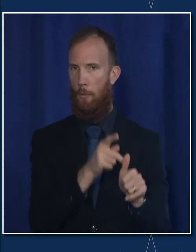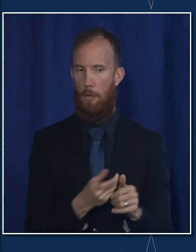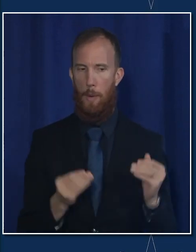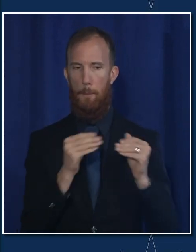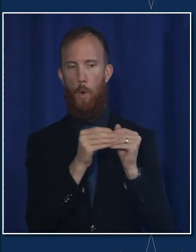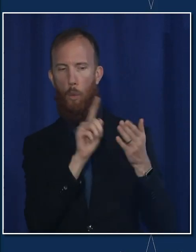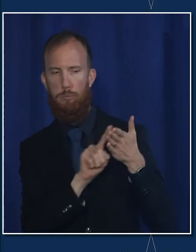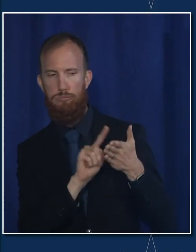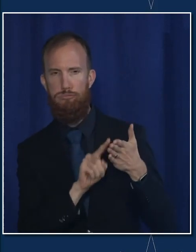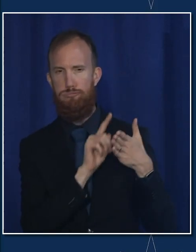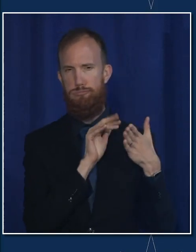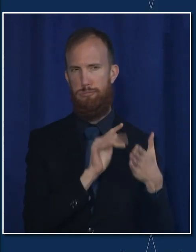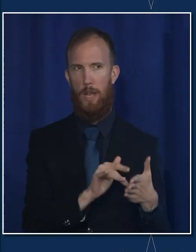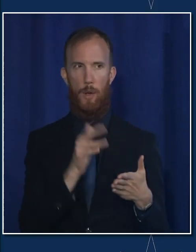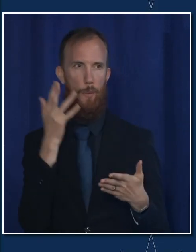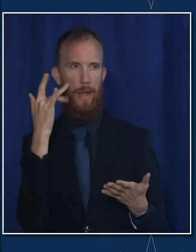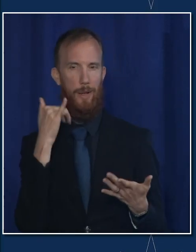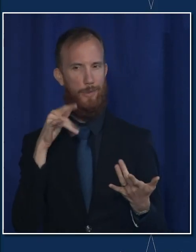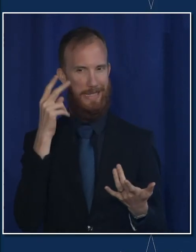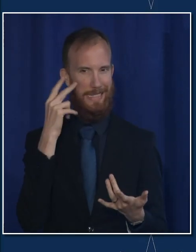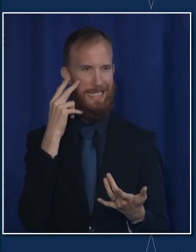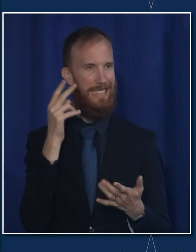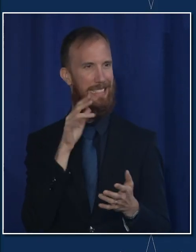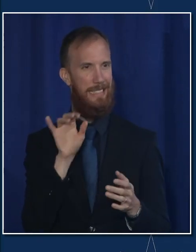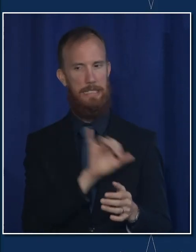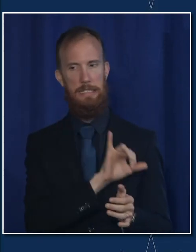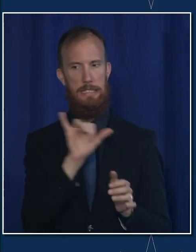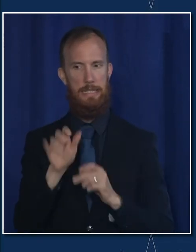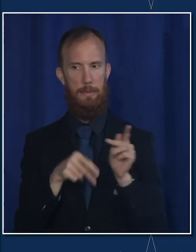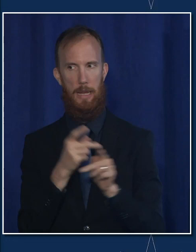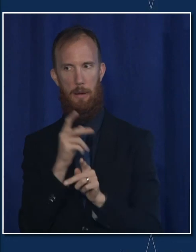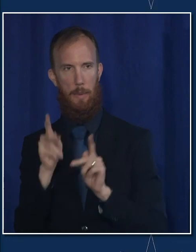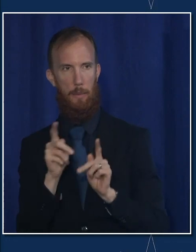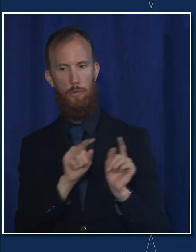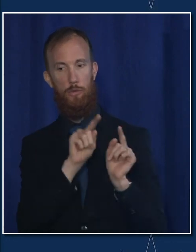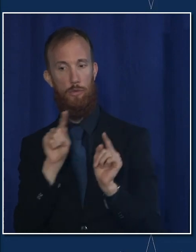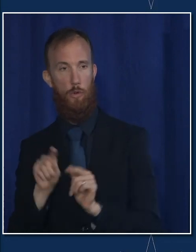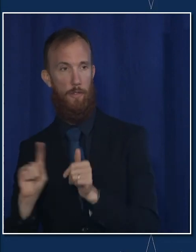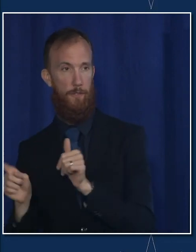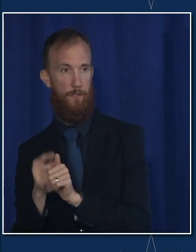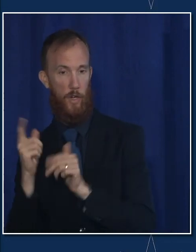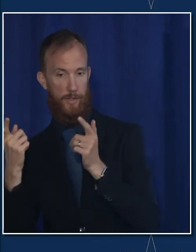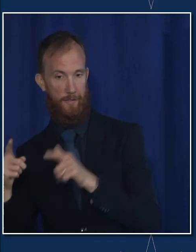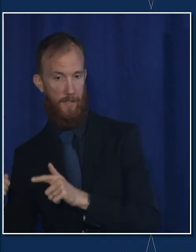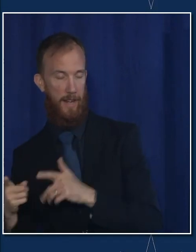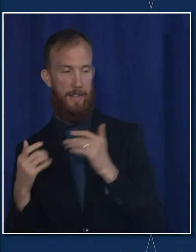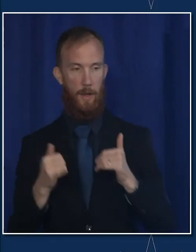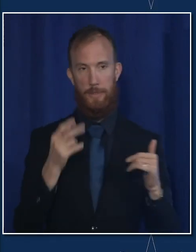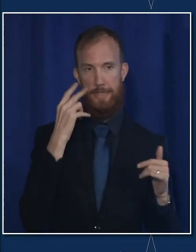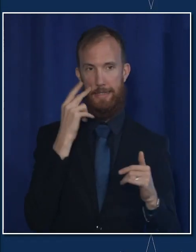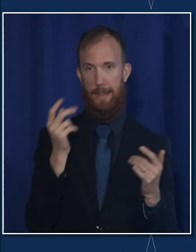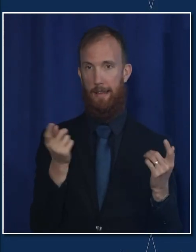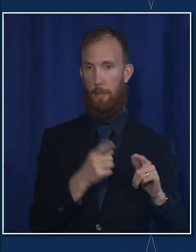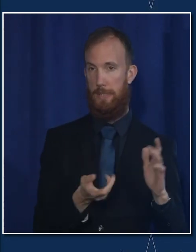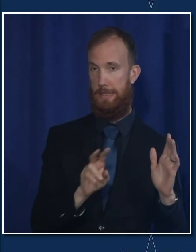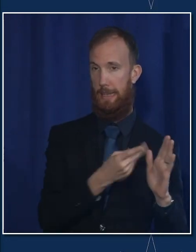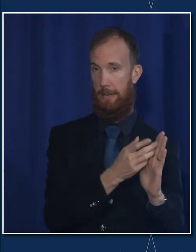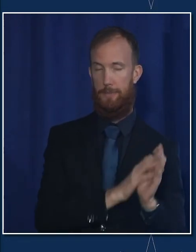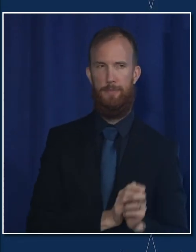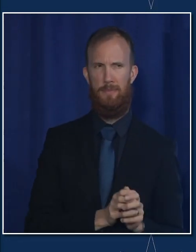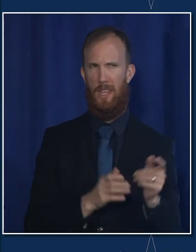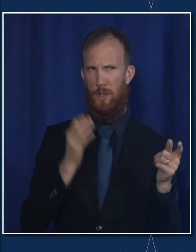with some of the same people, in fact, who had participated at both events. Do you know when the study's going to be out? Oh, I